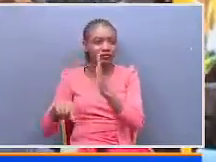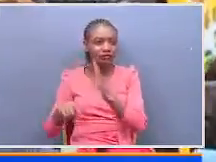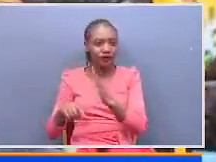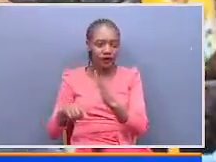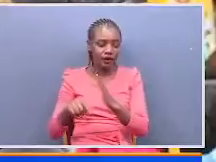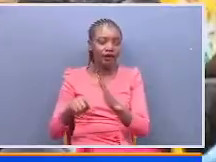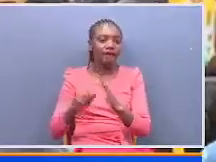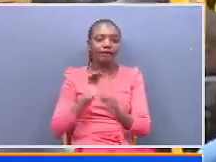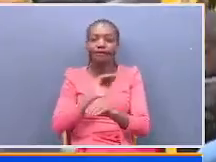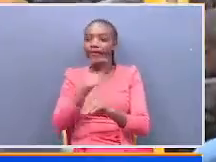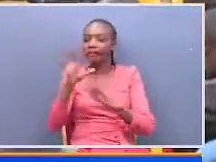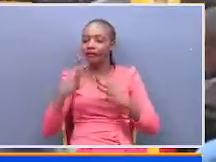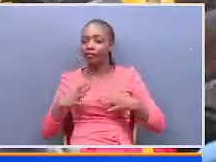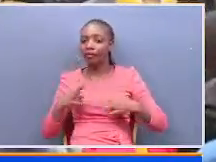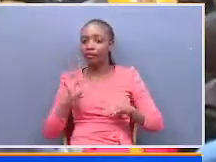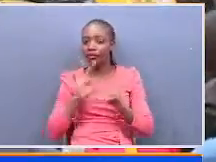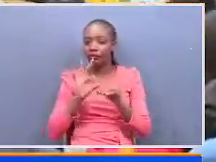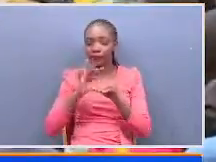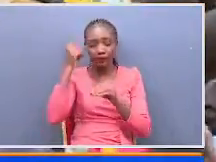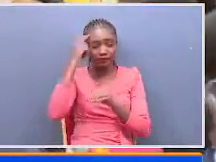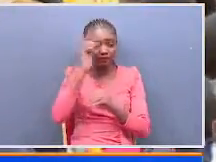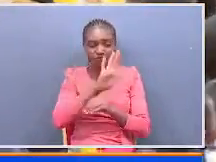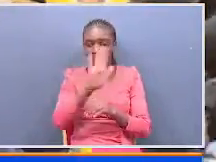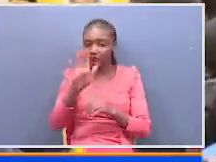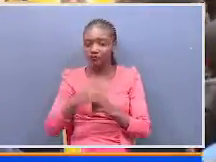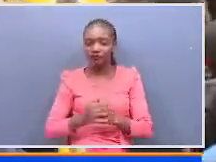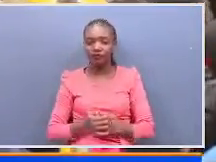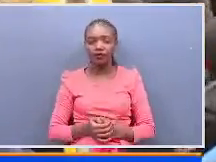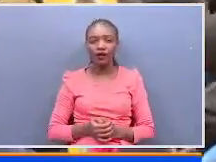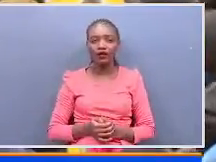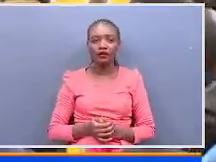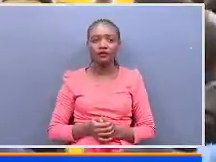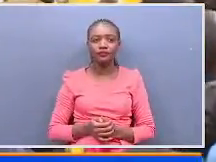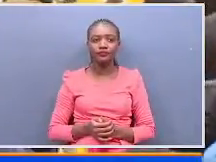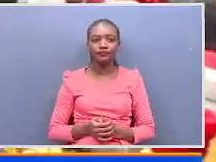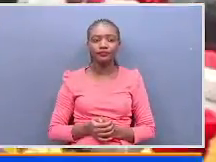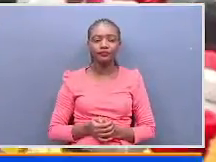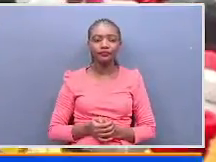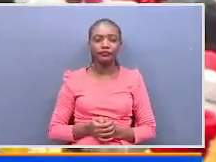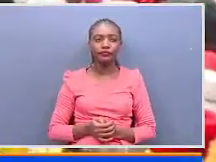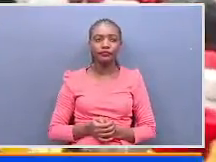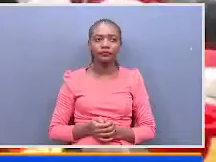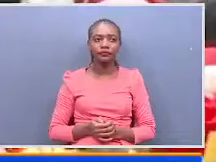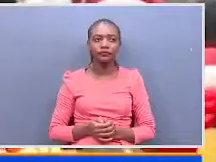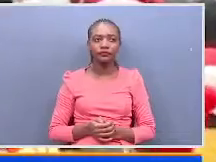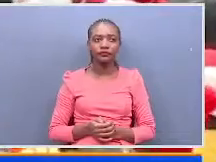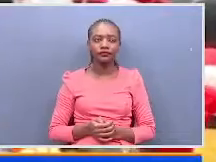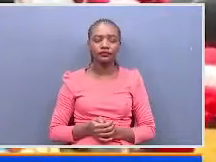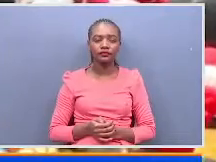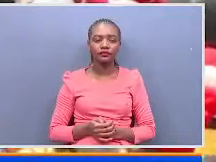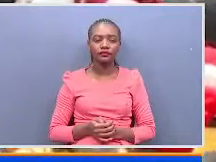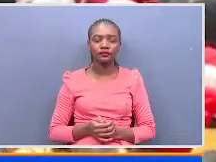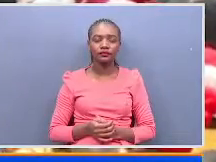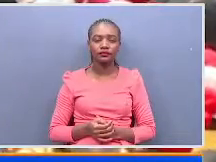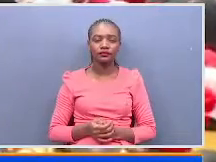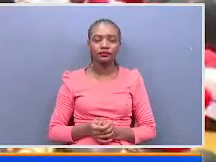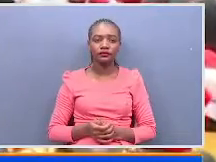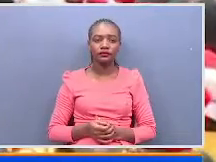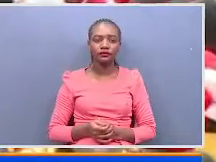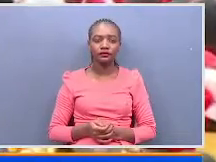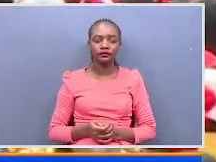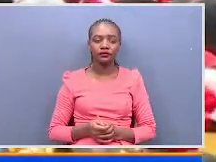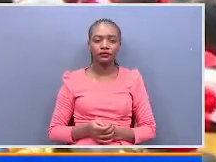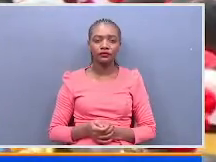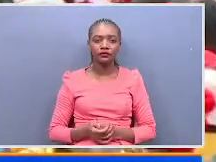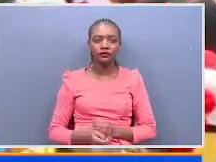his boss move to also tour the Mount Kenya region on his farewell. Ukumbuke. For TV 47, I'm Willie